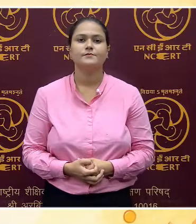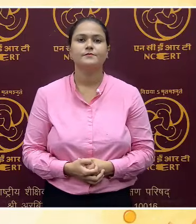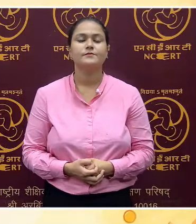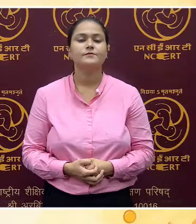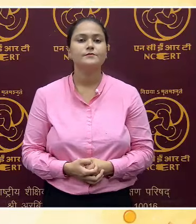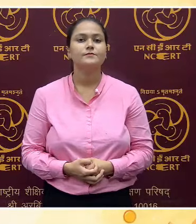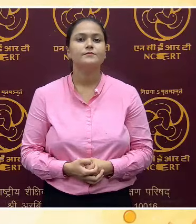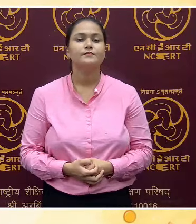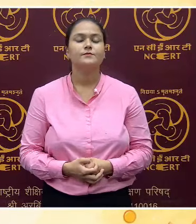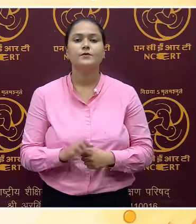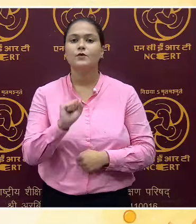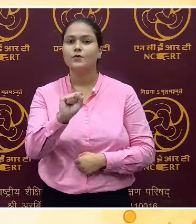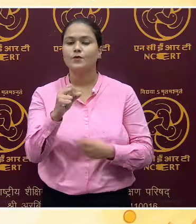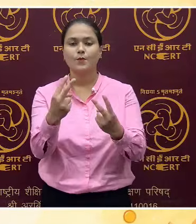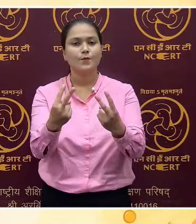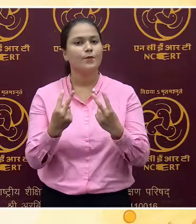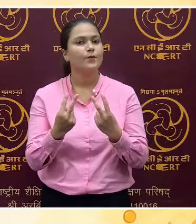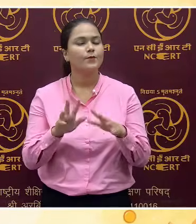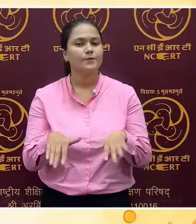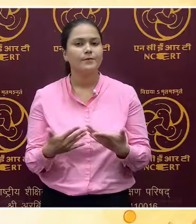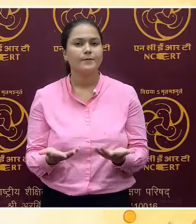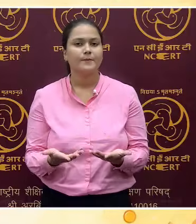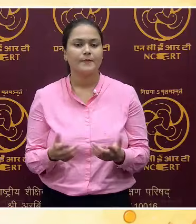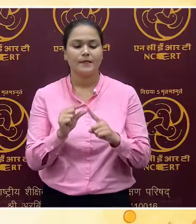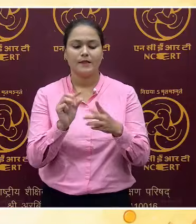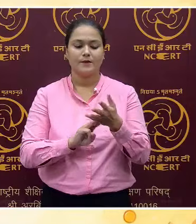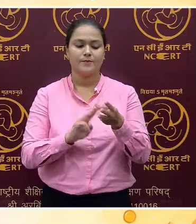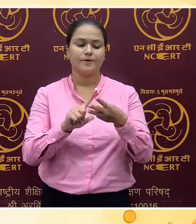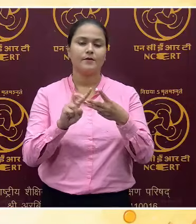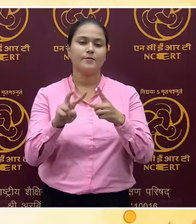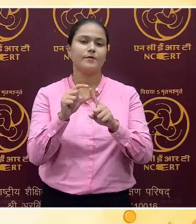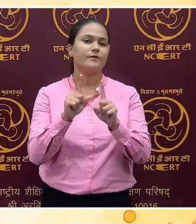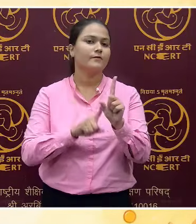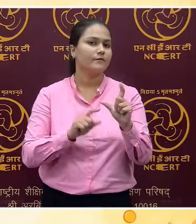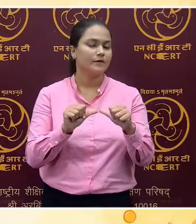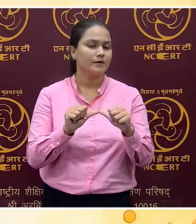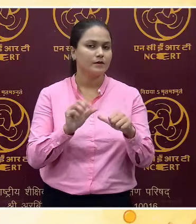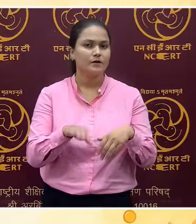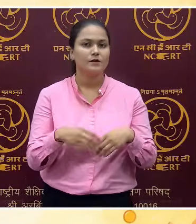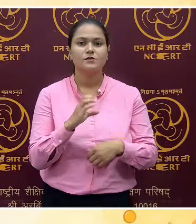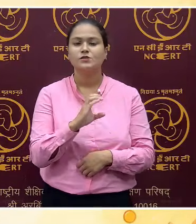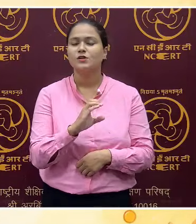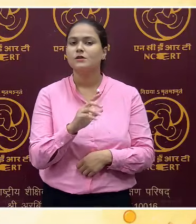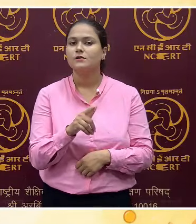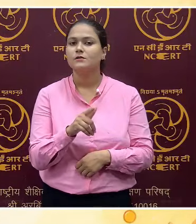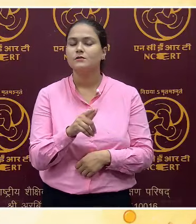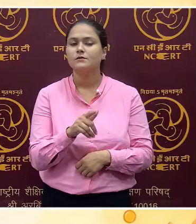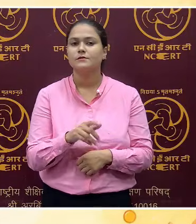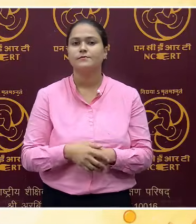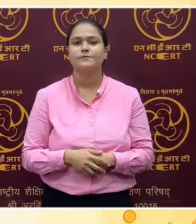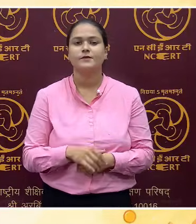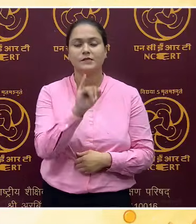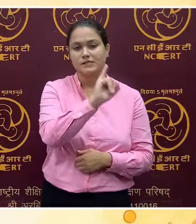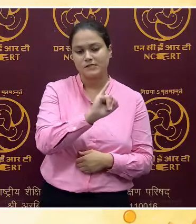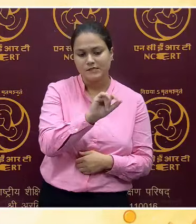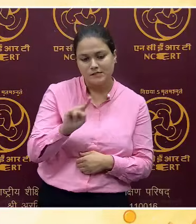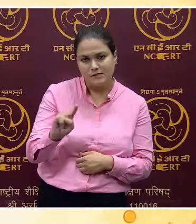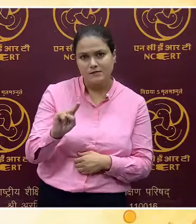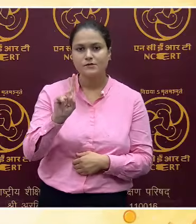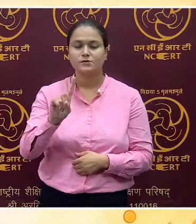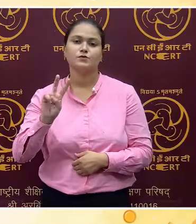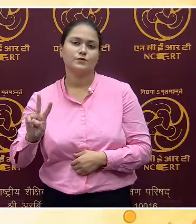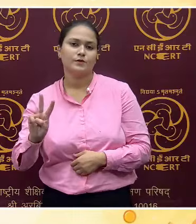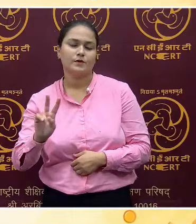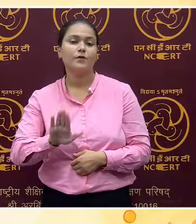diksha.training@ciet.nic.in. You are watching us on our PM eVidya channel, which is channel number 6 to channel number